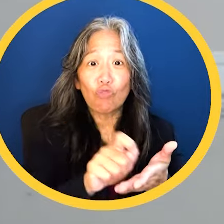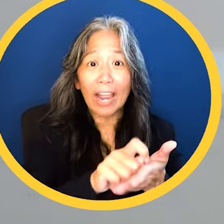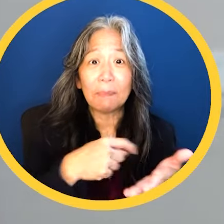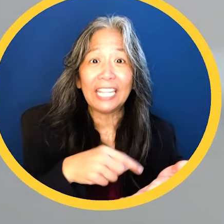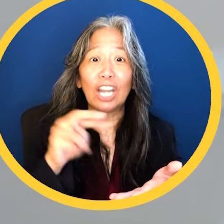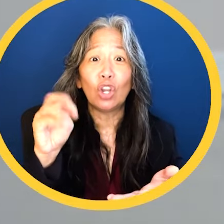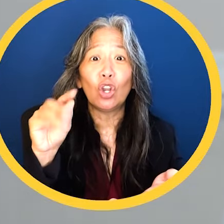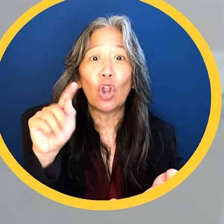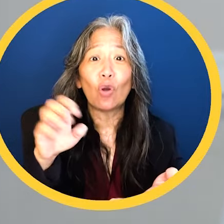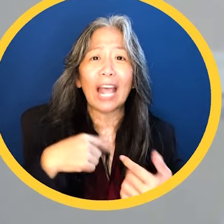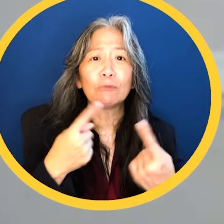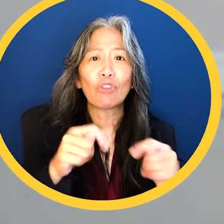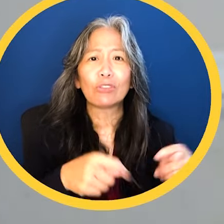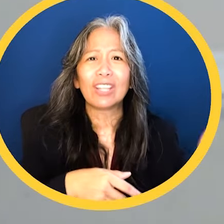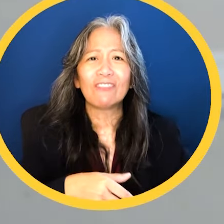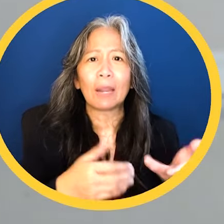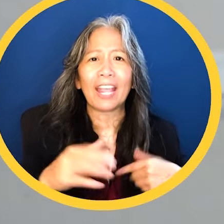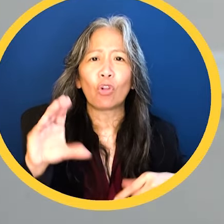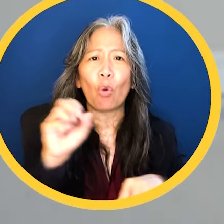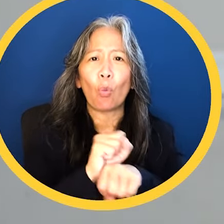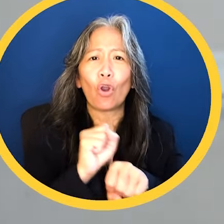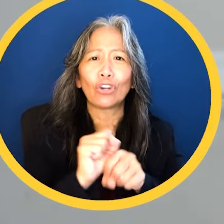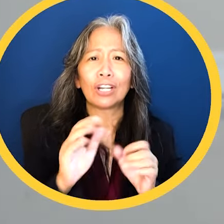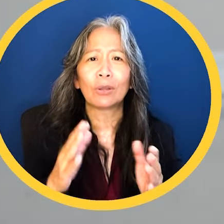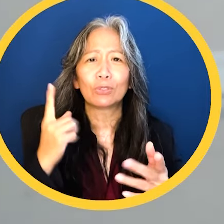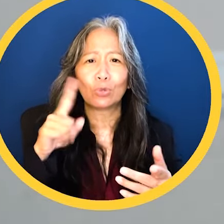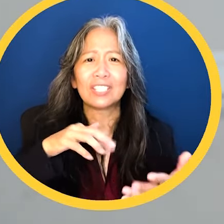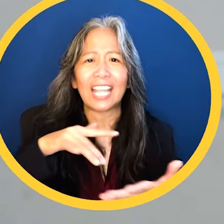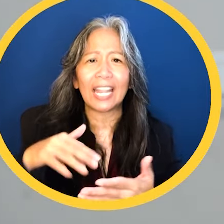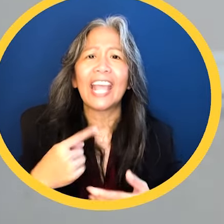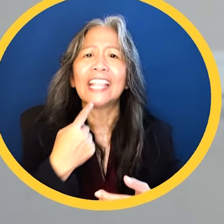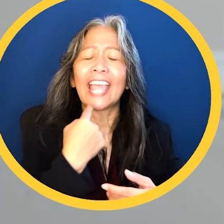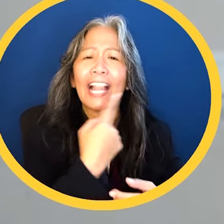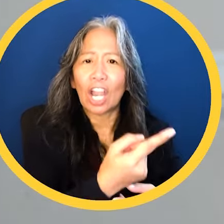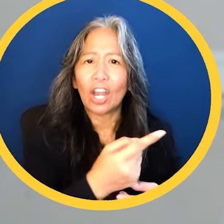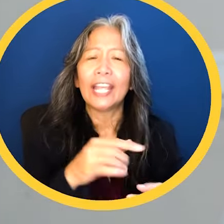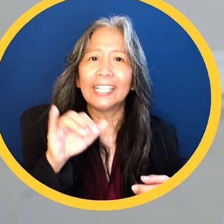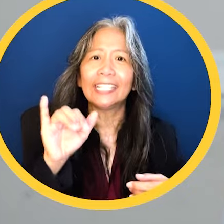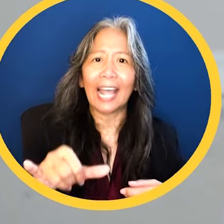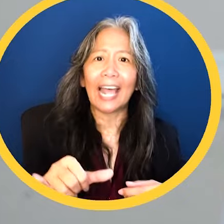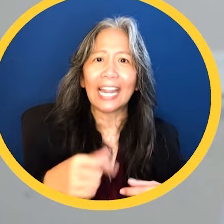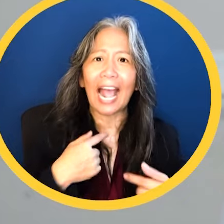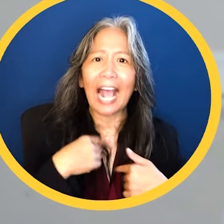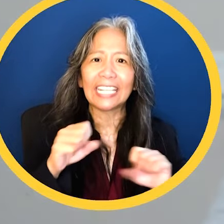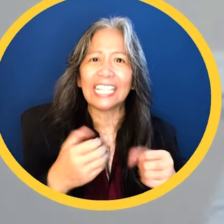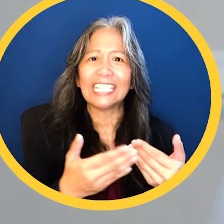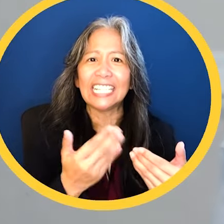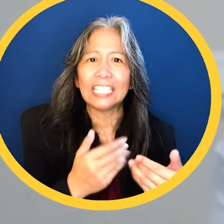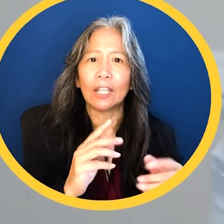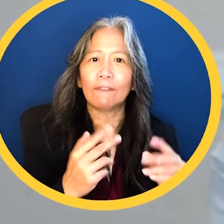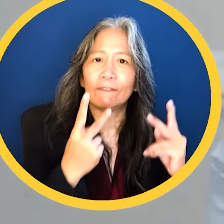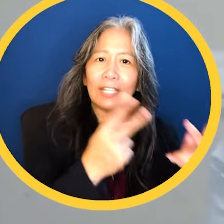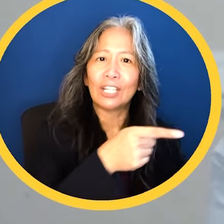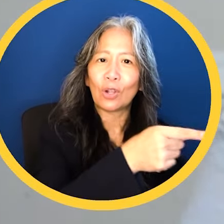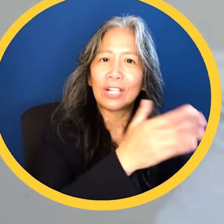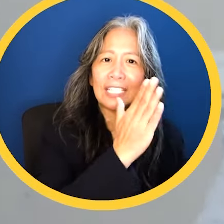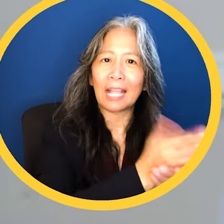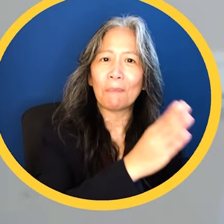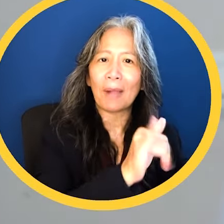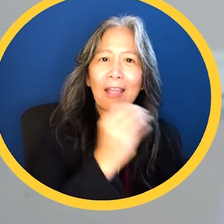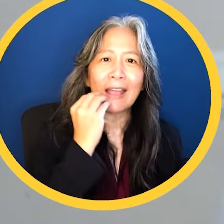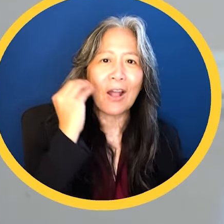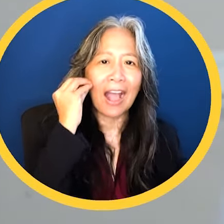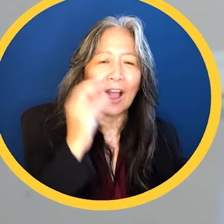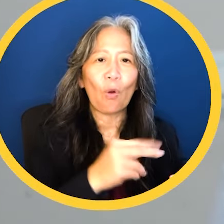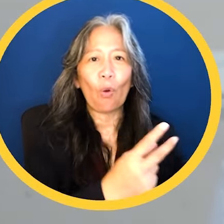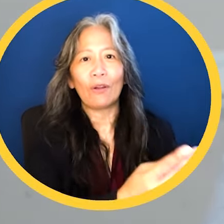to me a note? I'm trying to invite my coworker to our Bible study. Tell her that I could easily go to her house, or she could come to